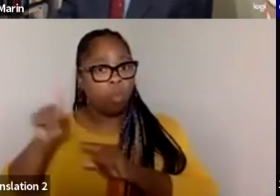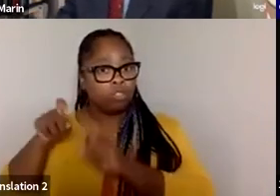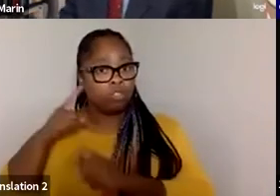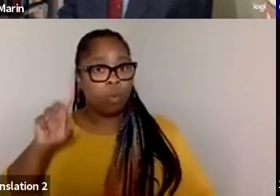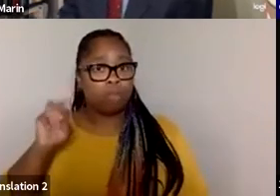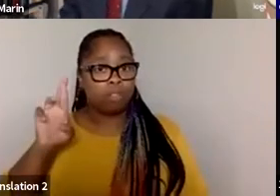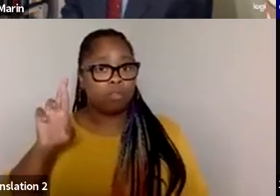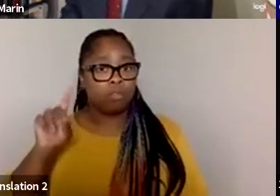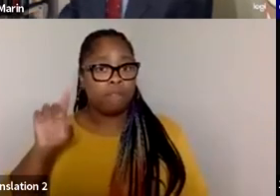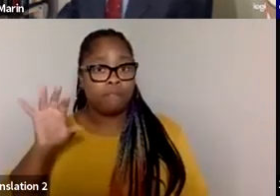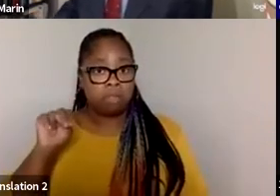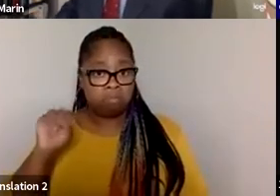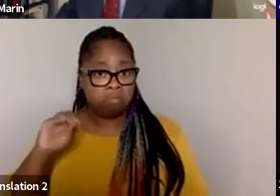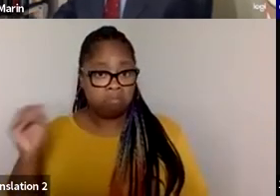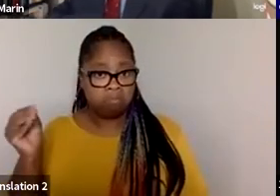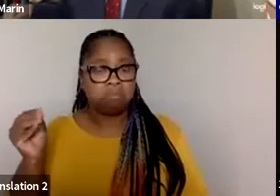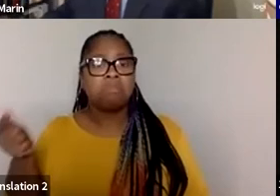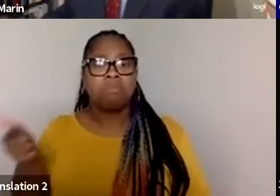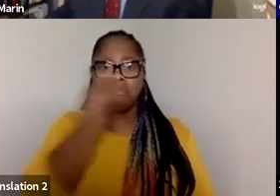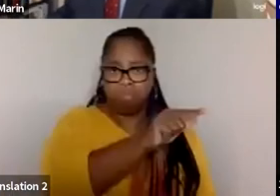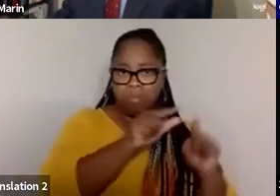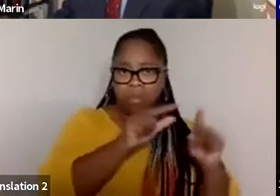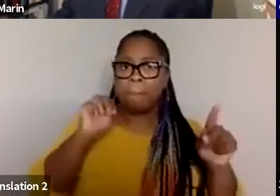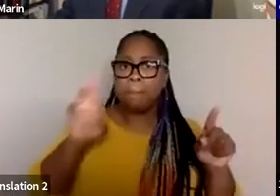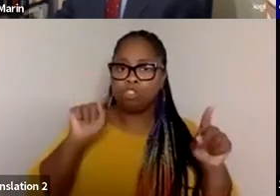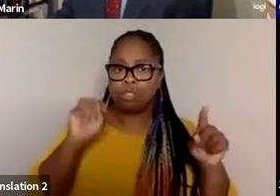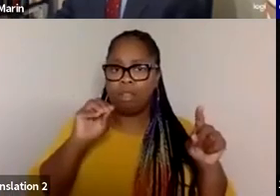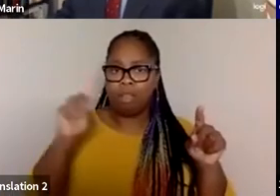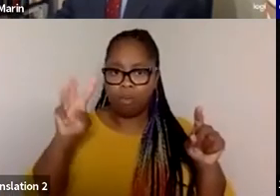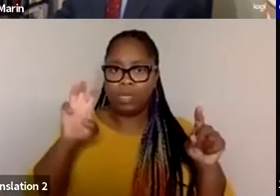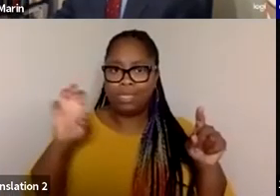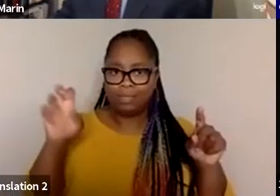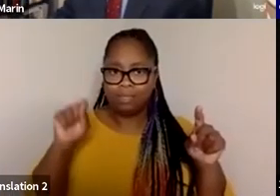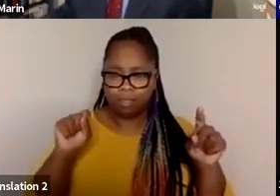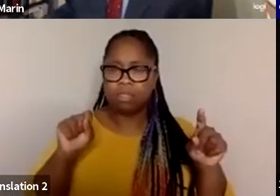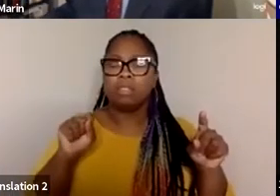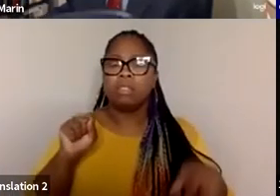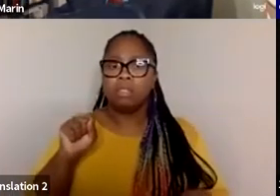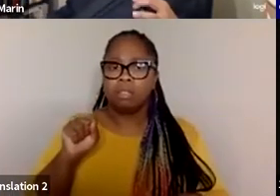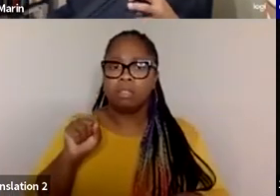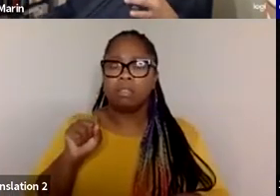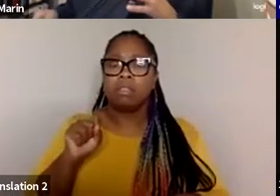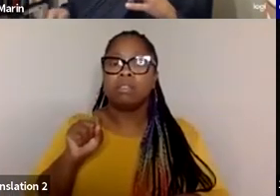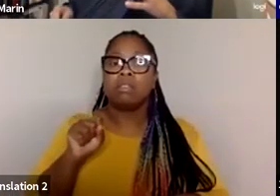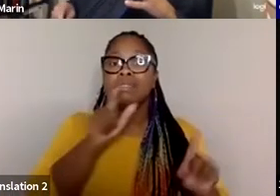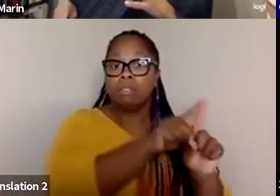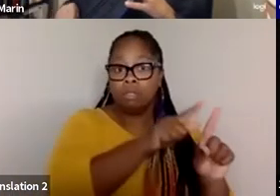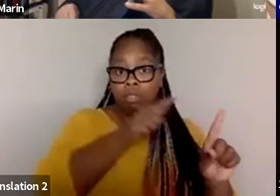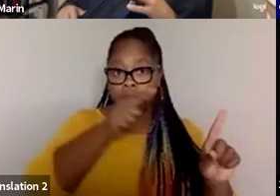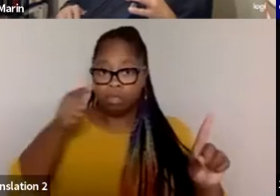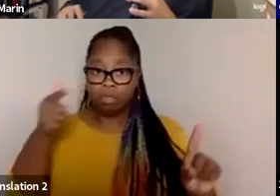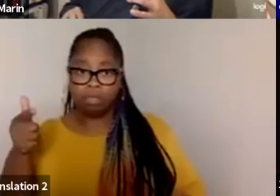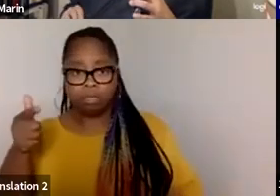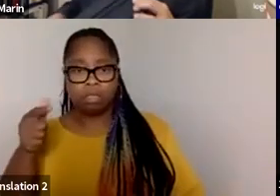All right, our next speaker is Mr. Todd Weeks, who will be followed by a